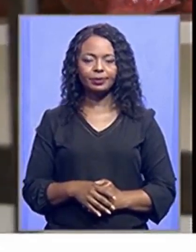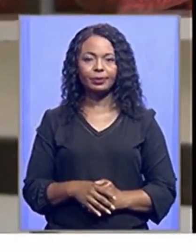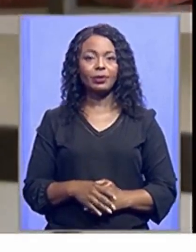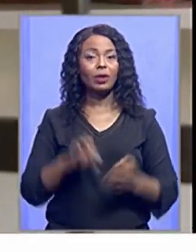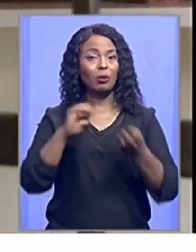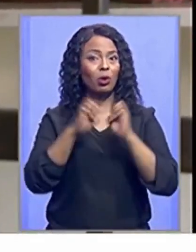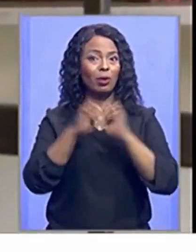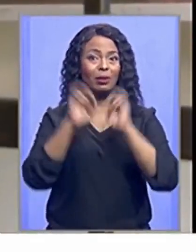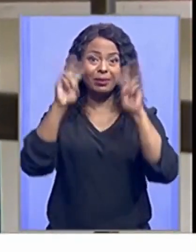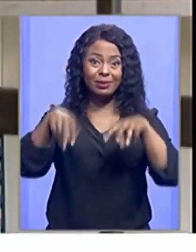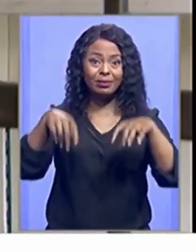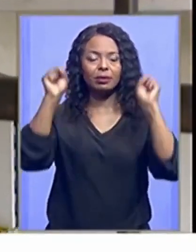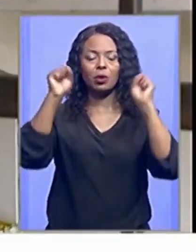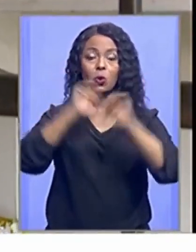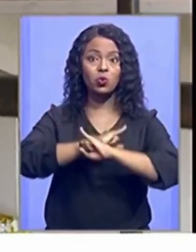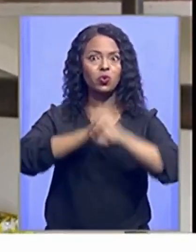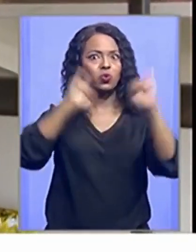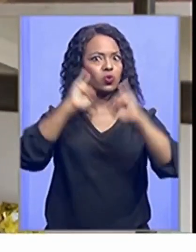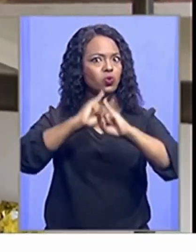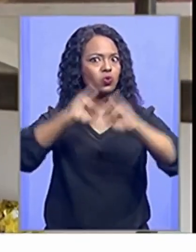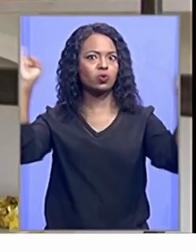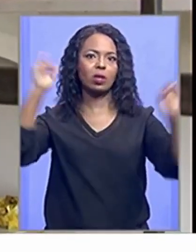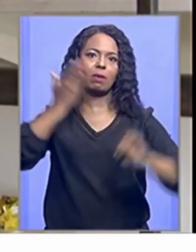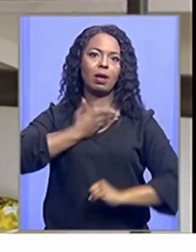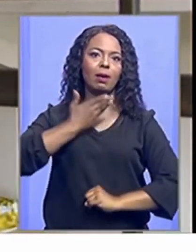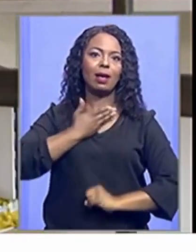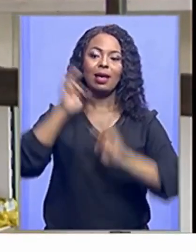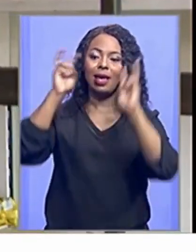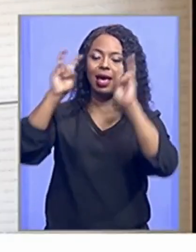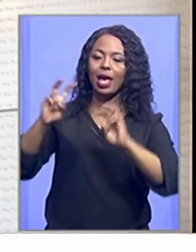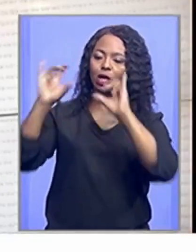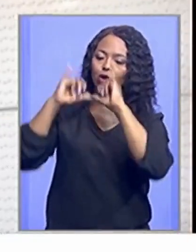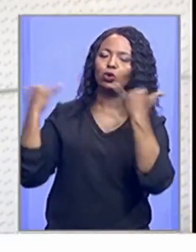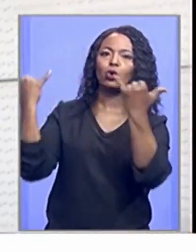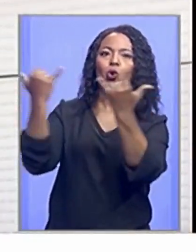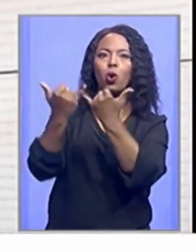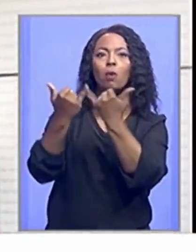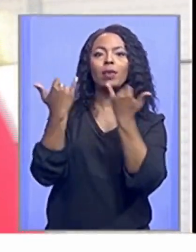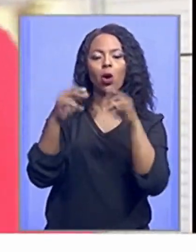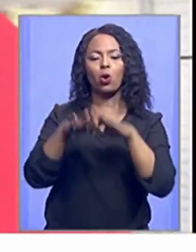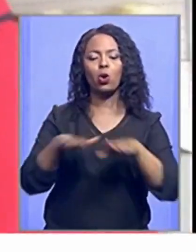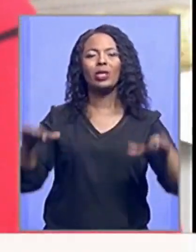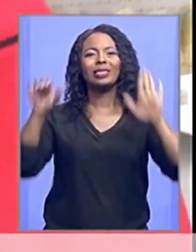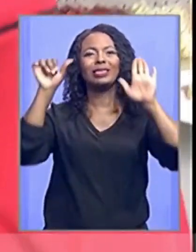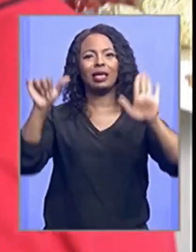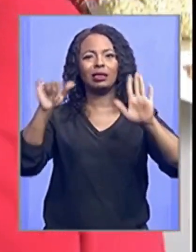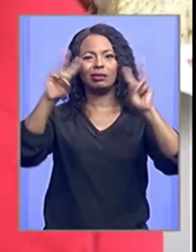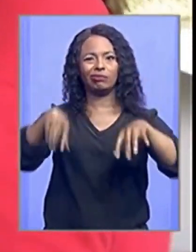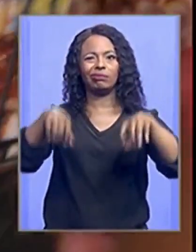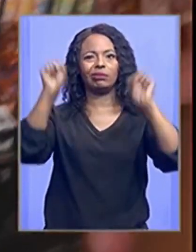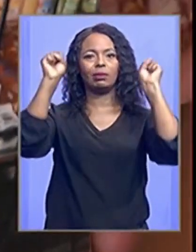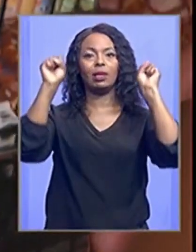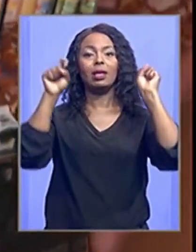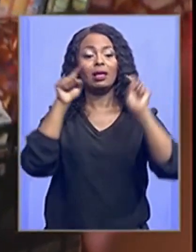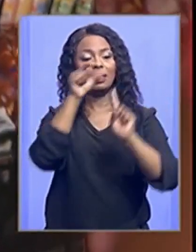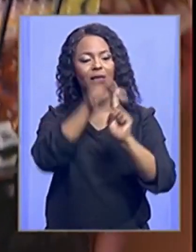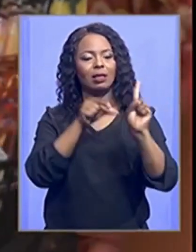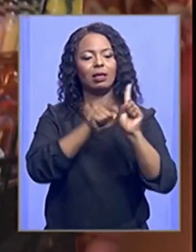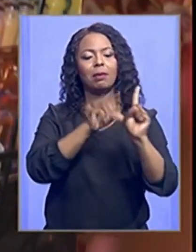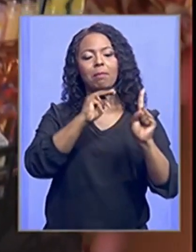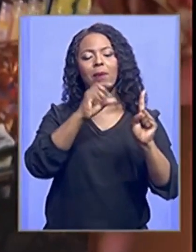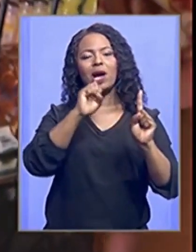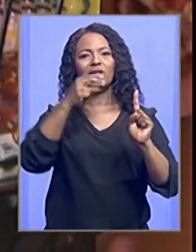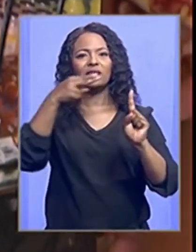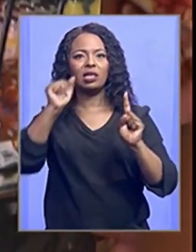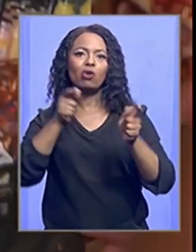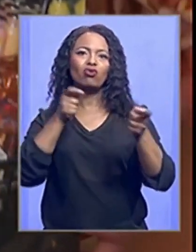Mathata motlakase naheng a ntse a mpefala moo bekeng e fetileng Eskom e kene mokgahlelong wa botshelela. Mashi ya motsamai eo e sa leng a ena le kgwebo